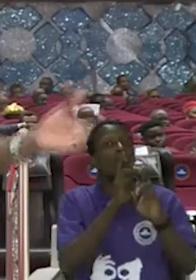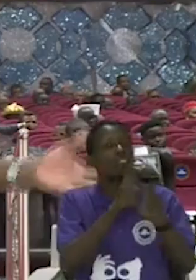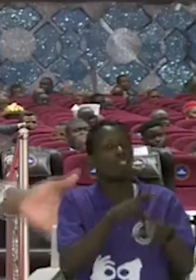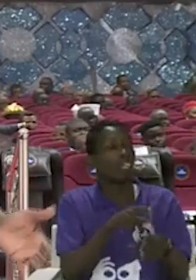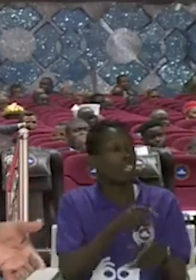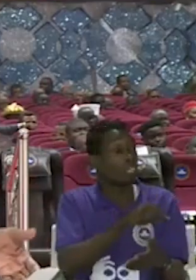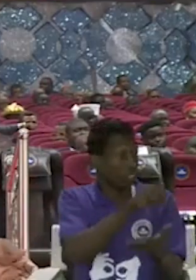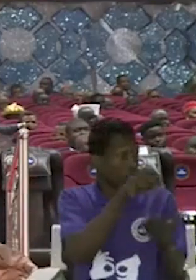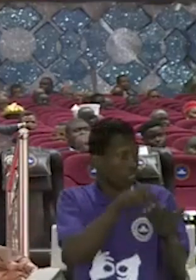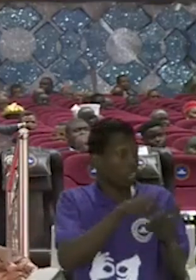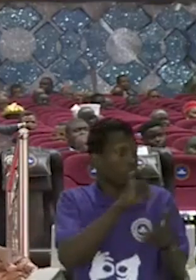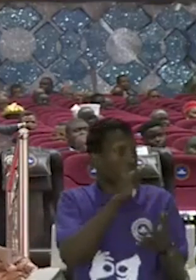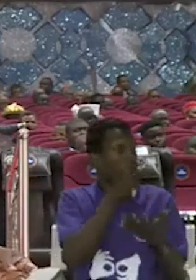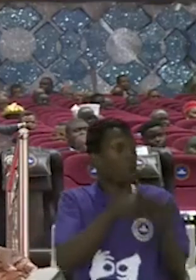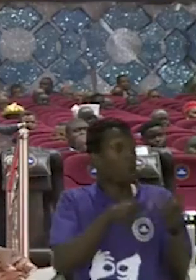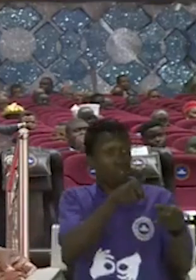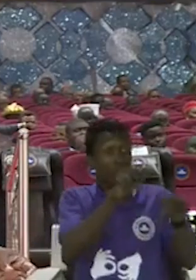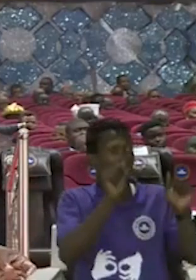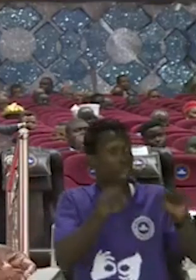all you can do?